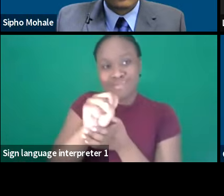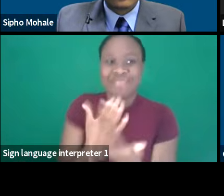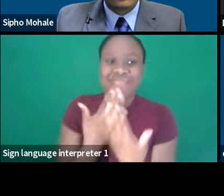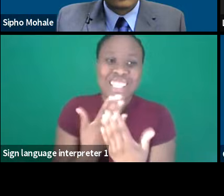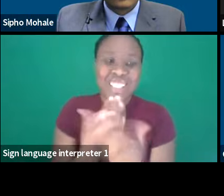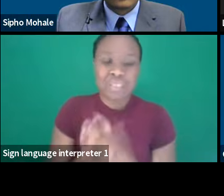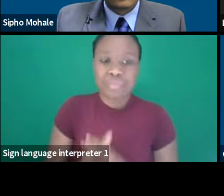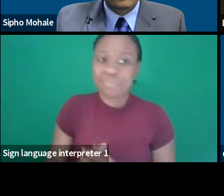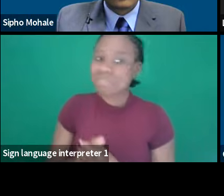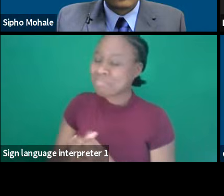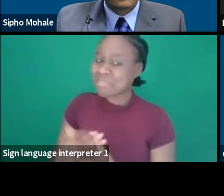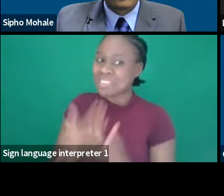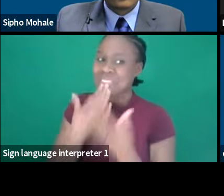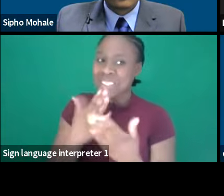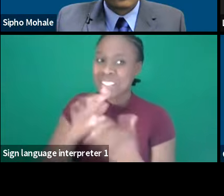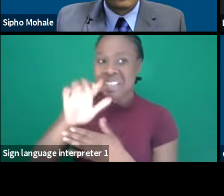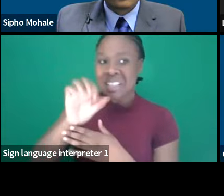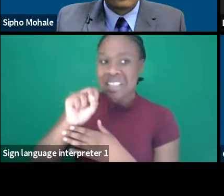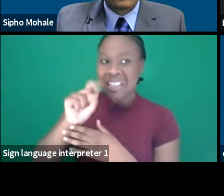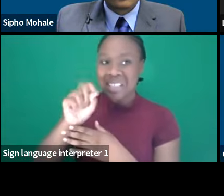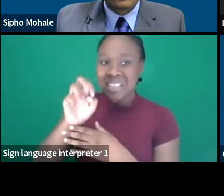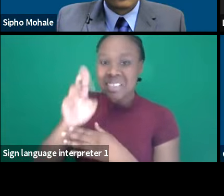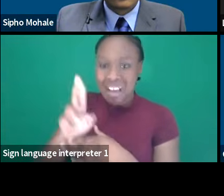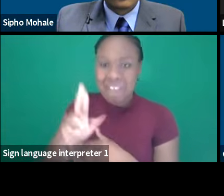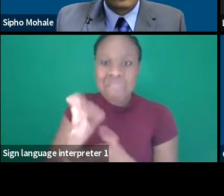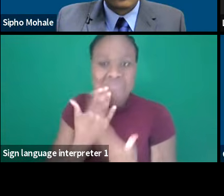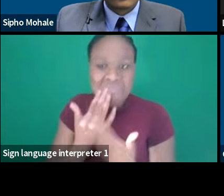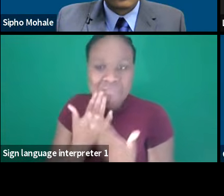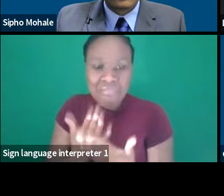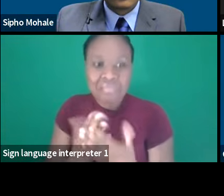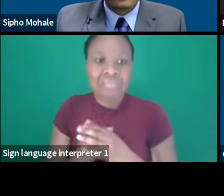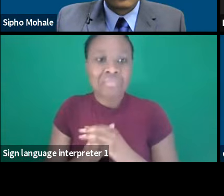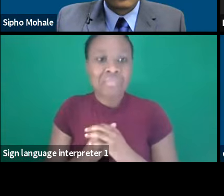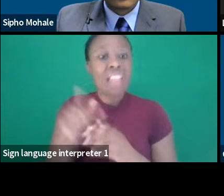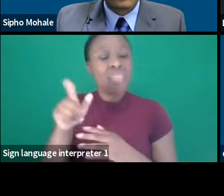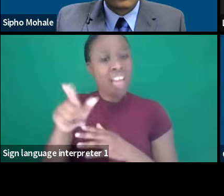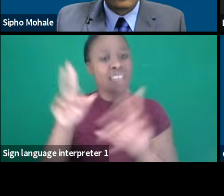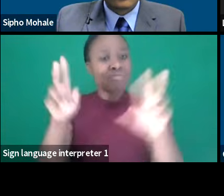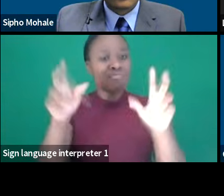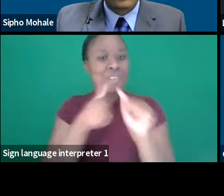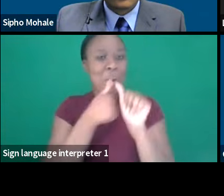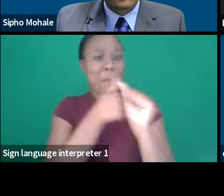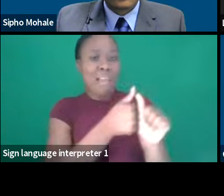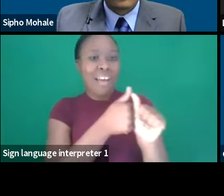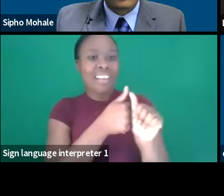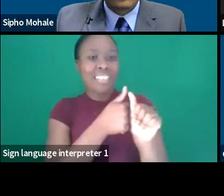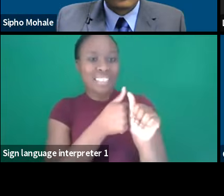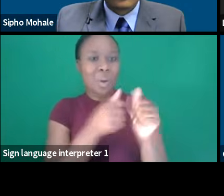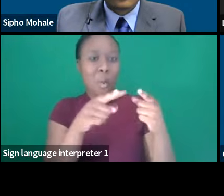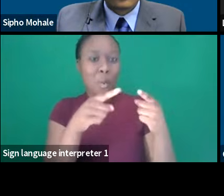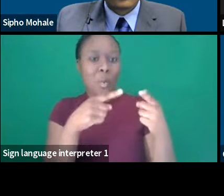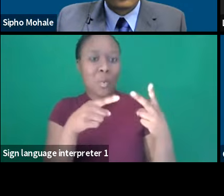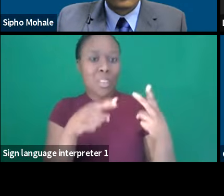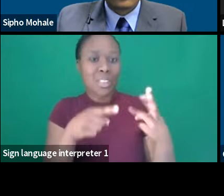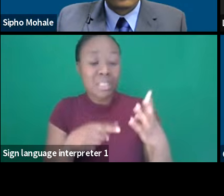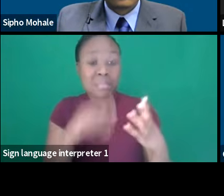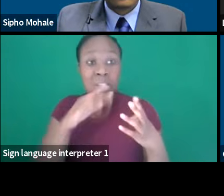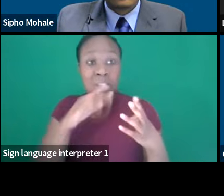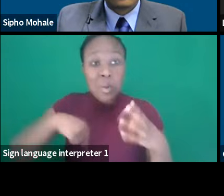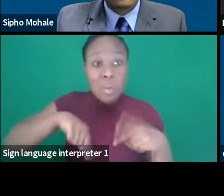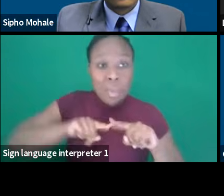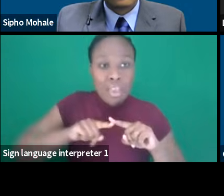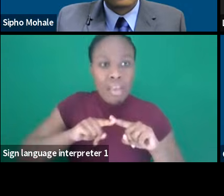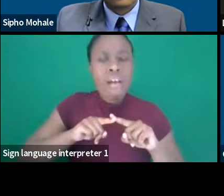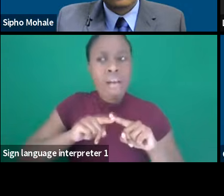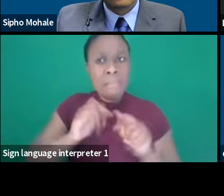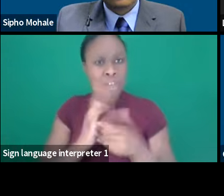Thank you, Lester. And that is part of our compliance audit. in order for us to verify the